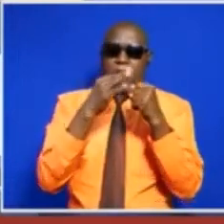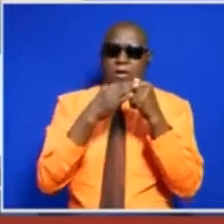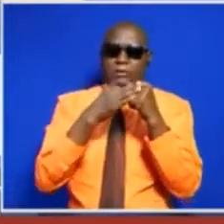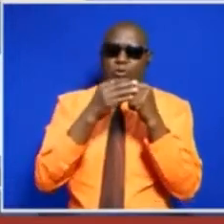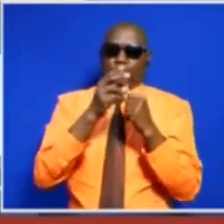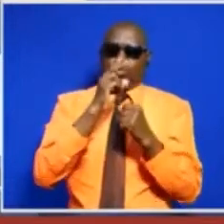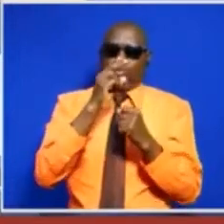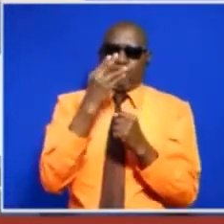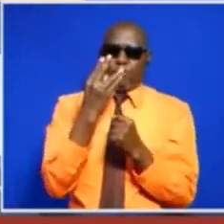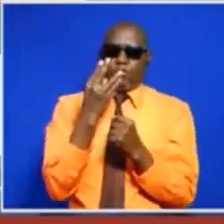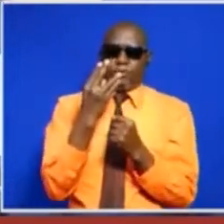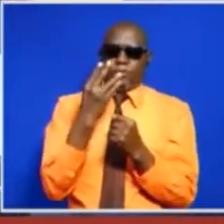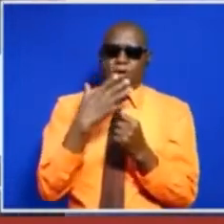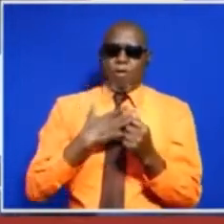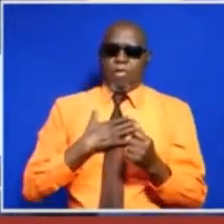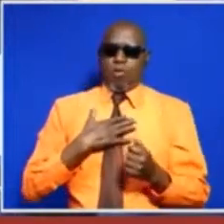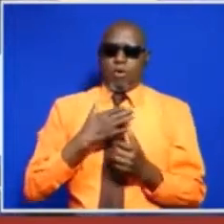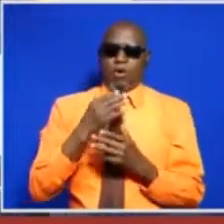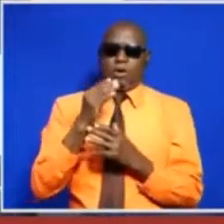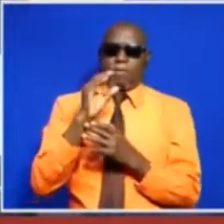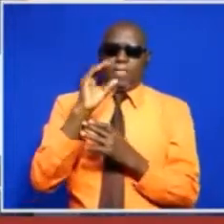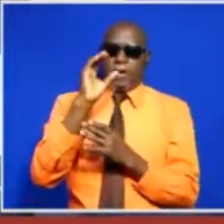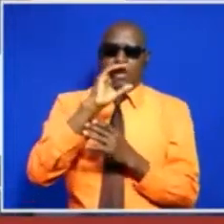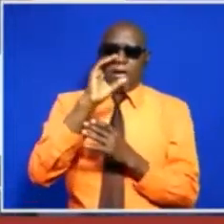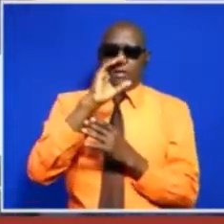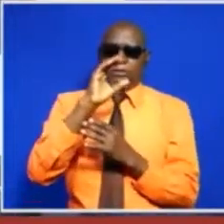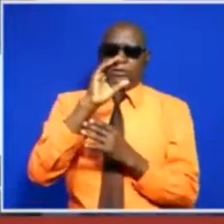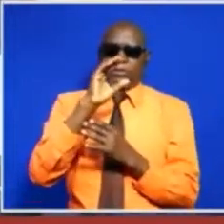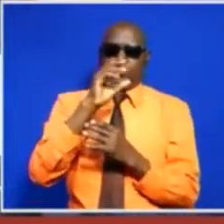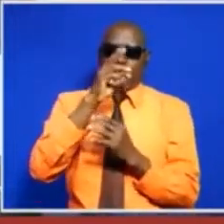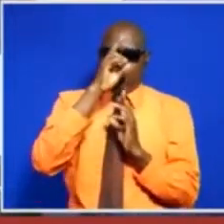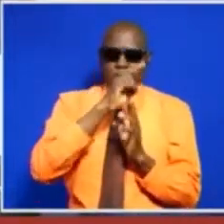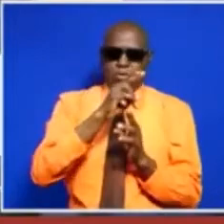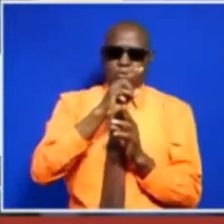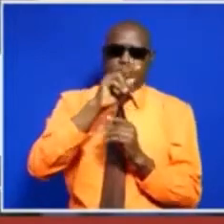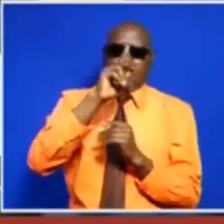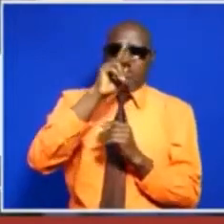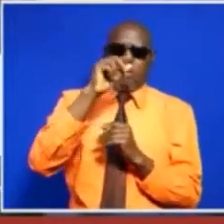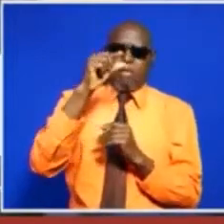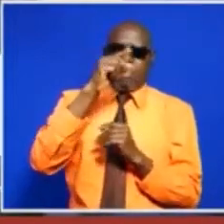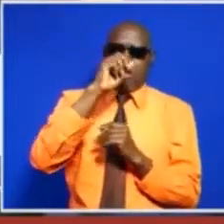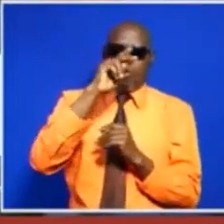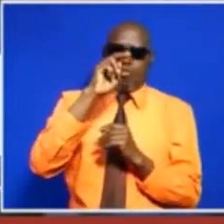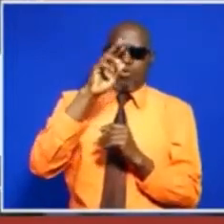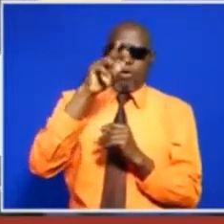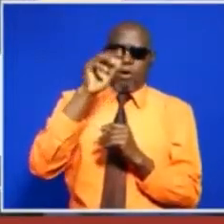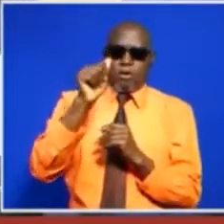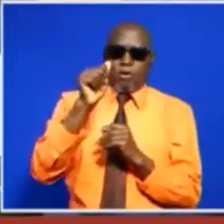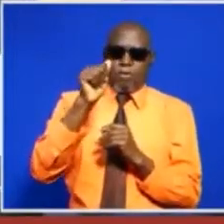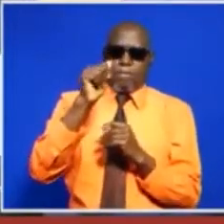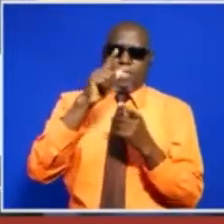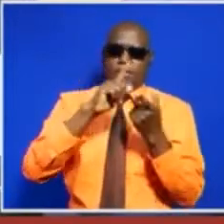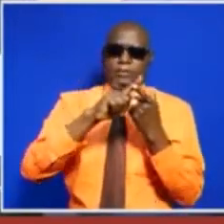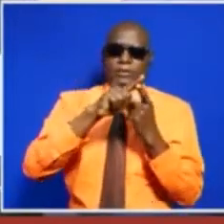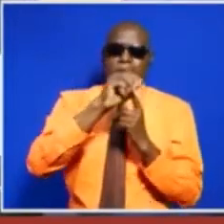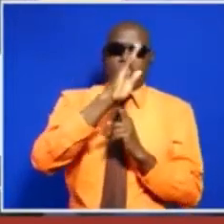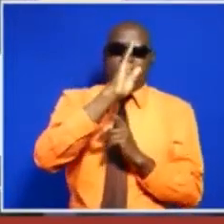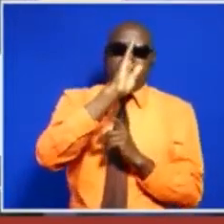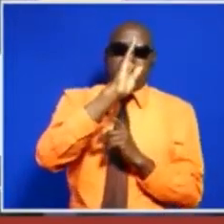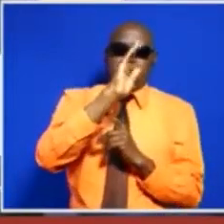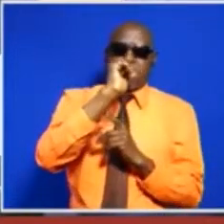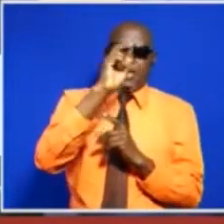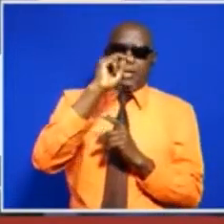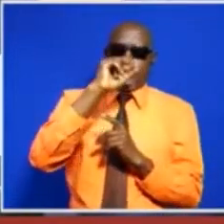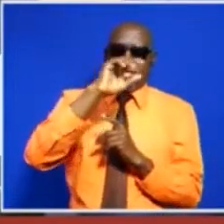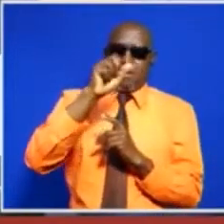2024, our clients, Honorable James Mwangi Gakuya and Honorable Benjamin Gathiru,